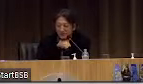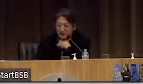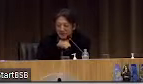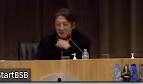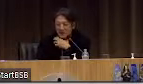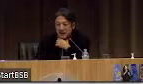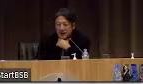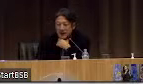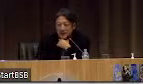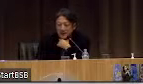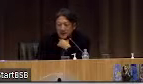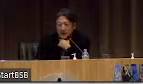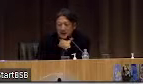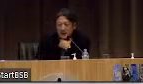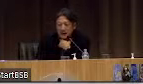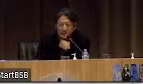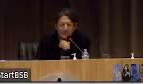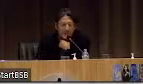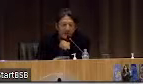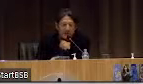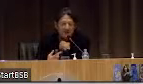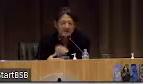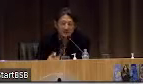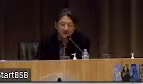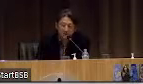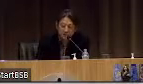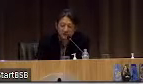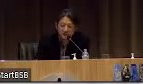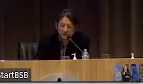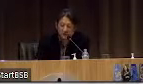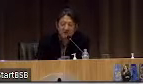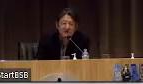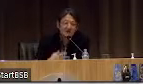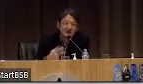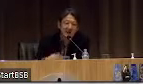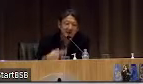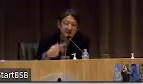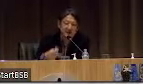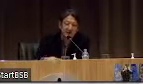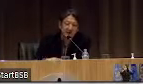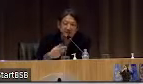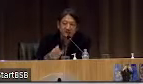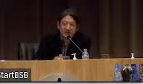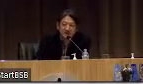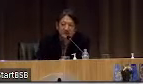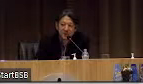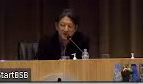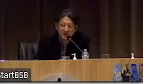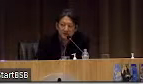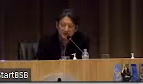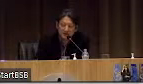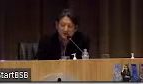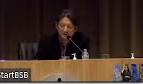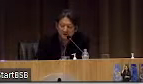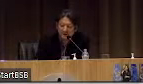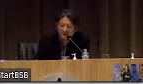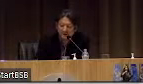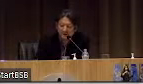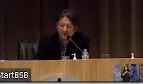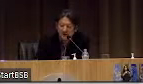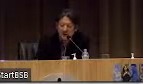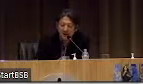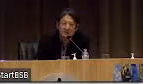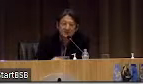the last 3 years by the urgency in situation. We could go forward